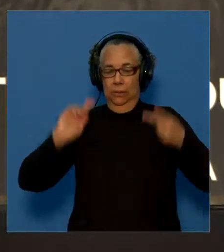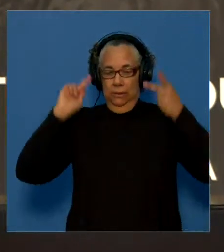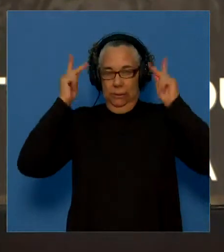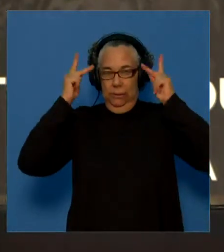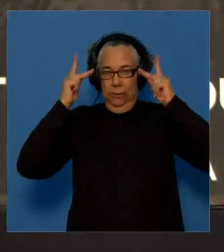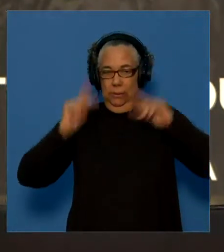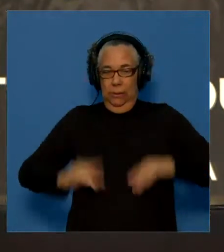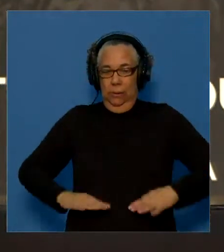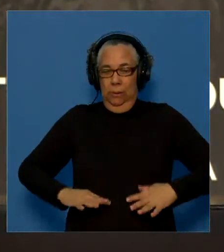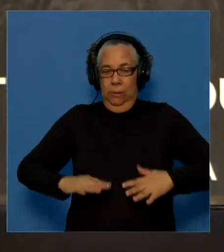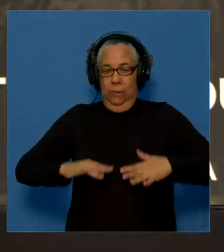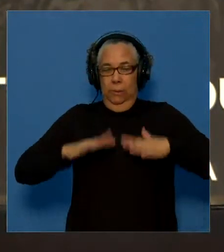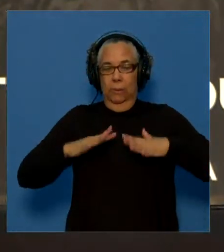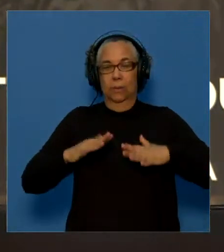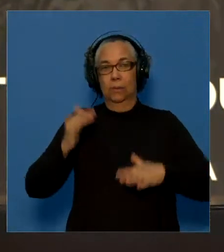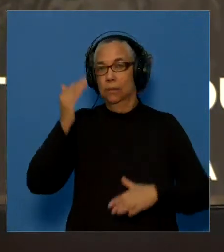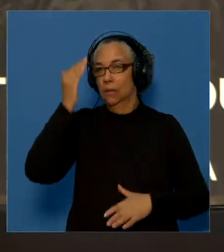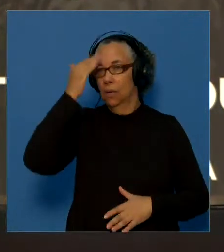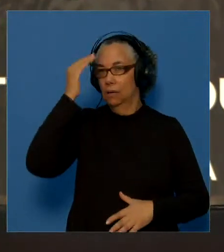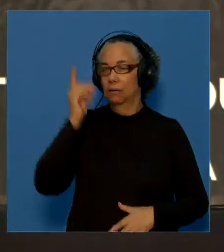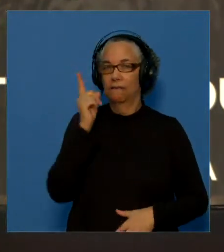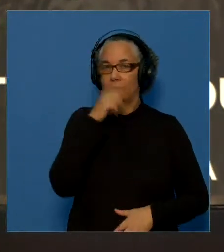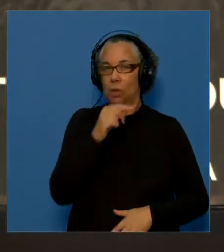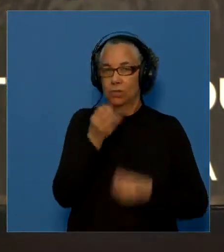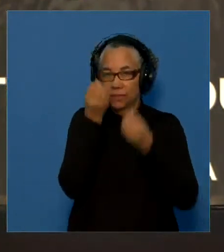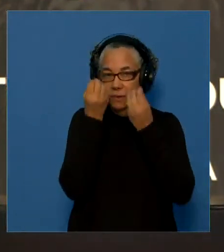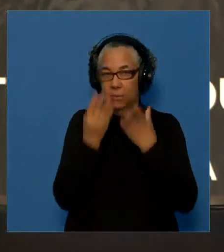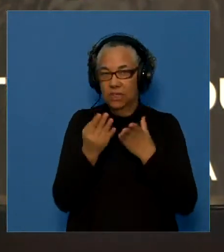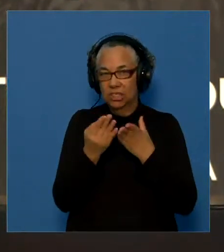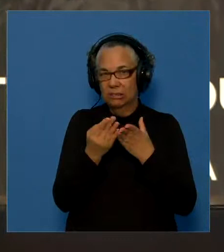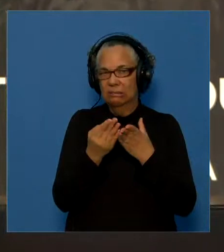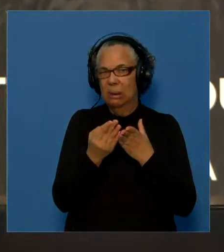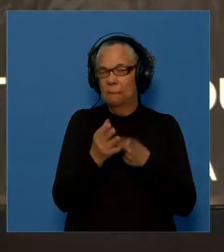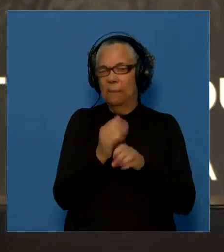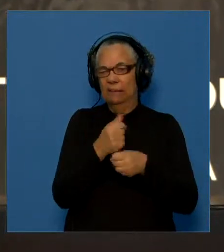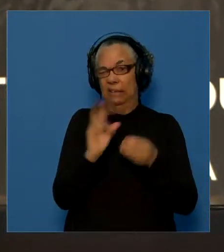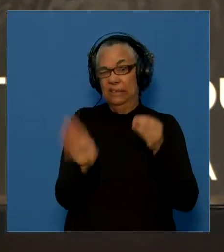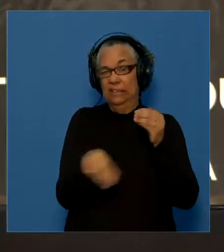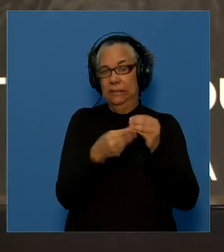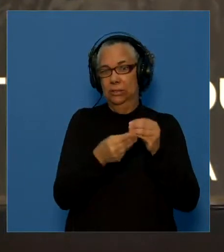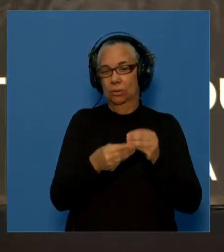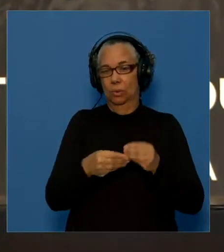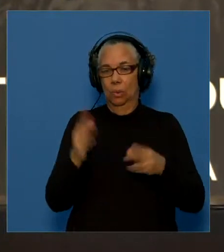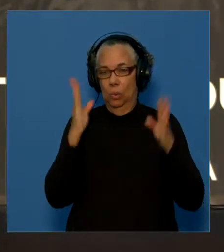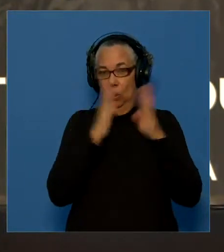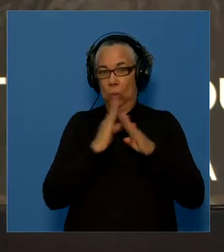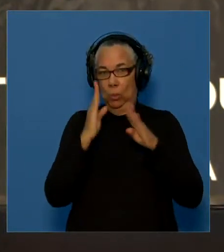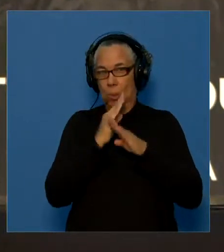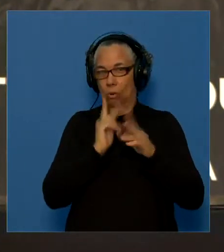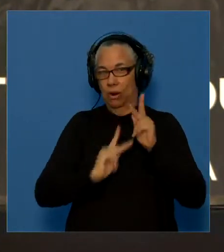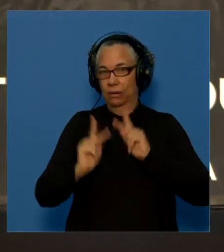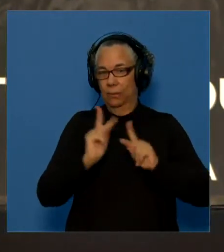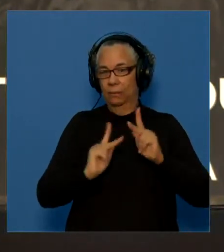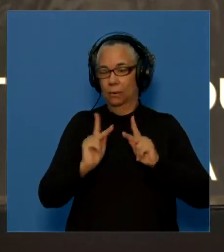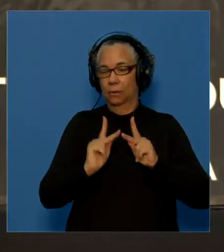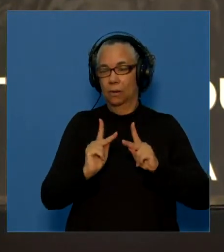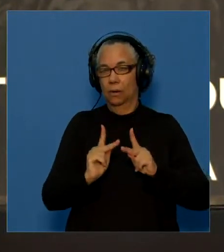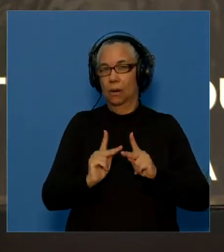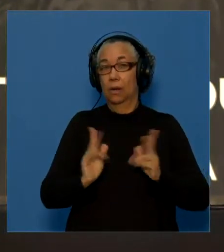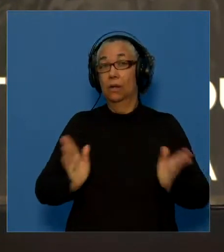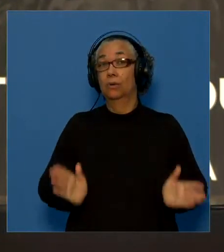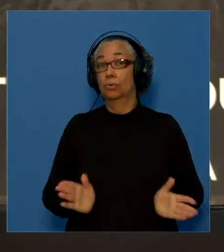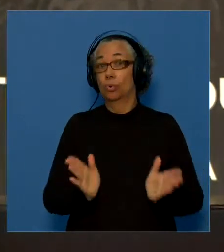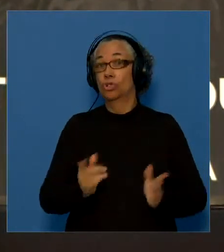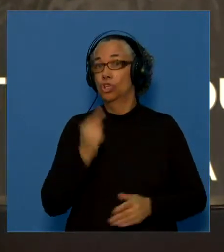and uncorroborated information can create additional anxiety among people, which is why I urge people to only follow